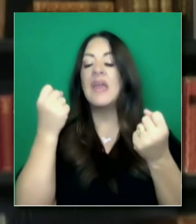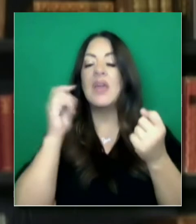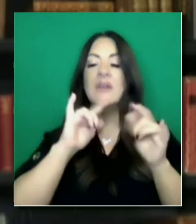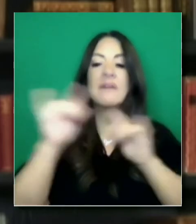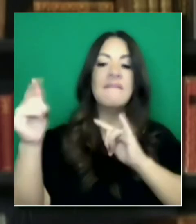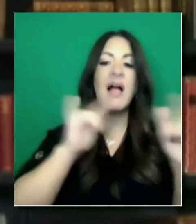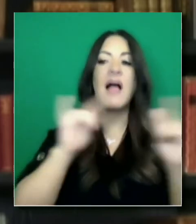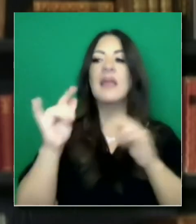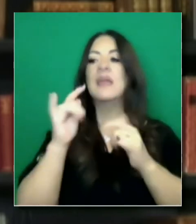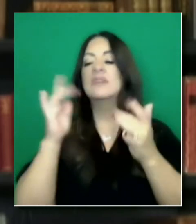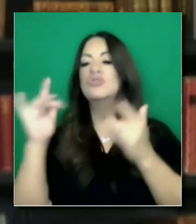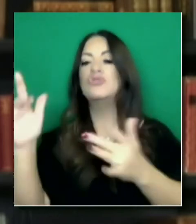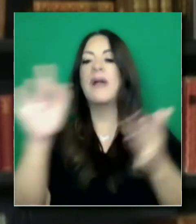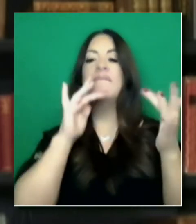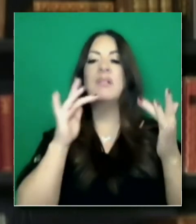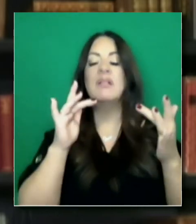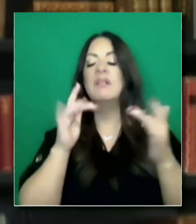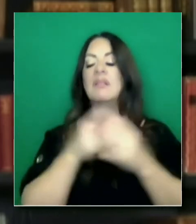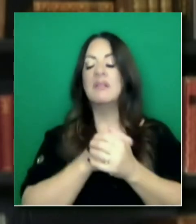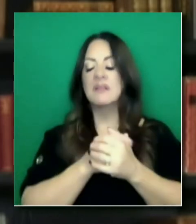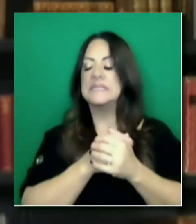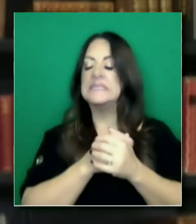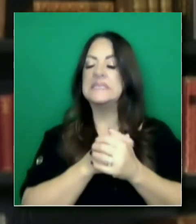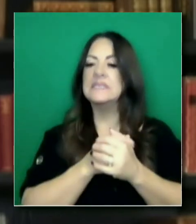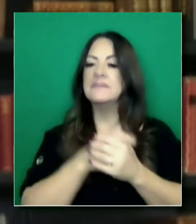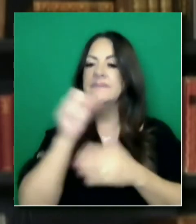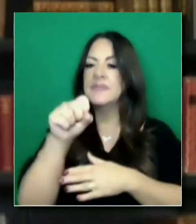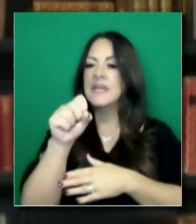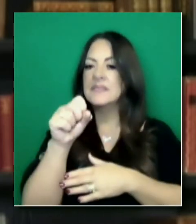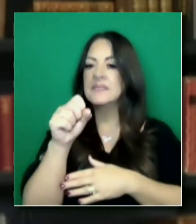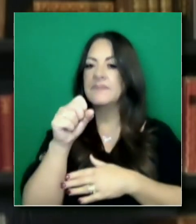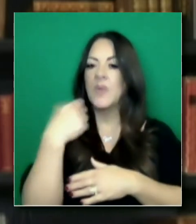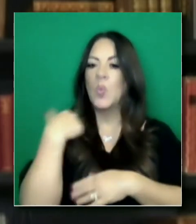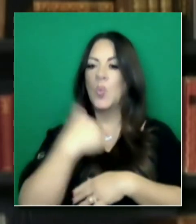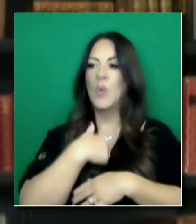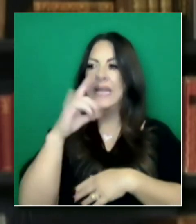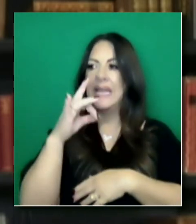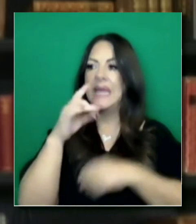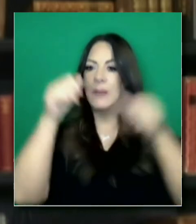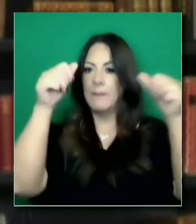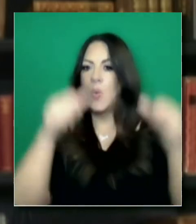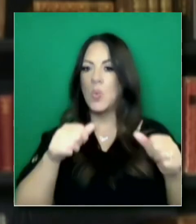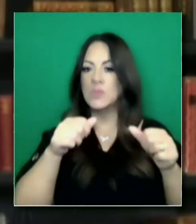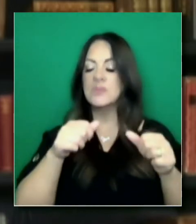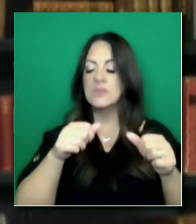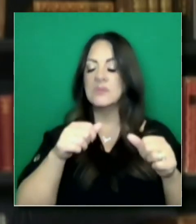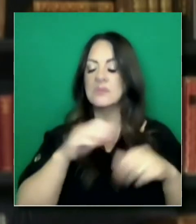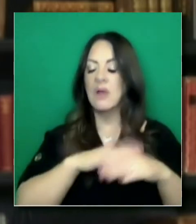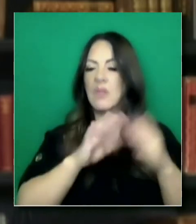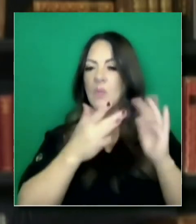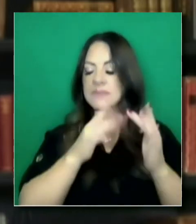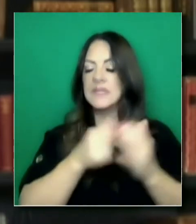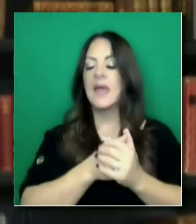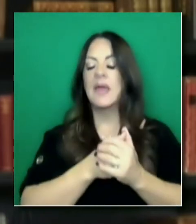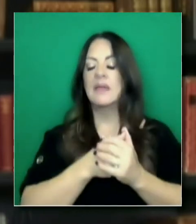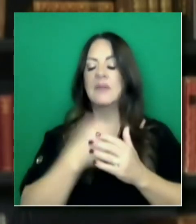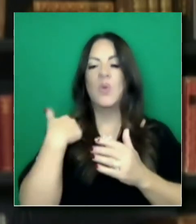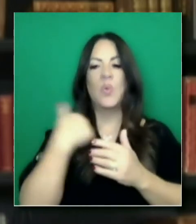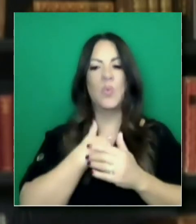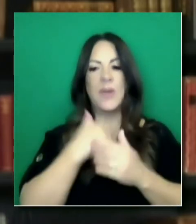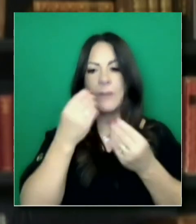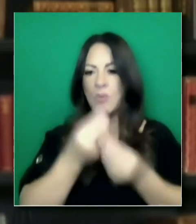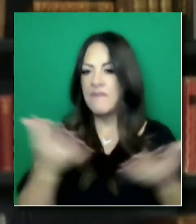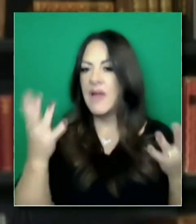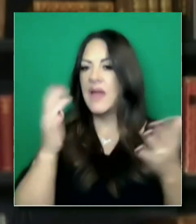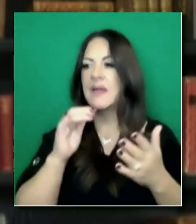the same. We'll get you updates, and I'll make sure my team gets you offline. The updates, we provided this, I think it was